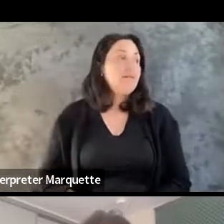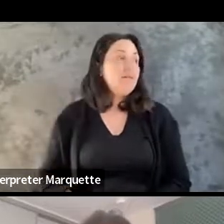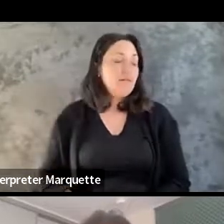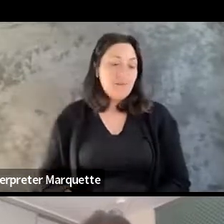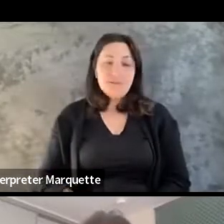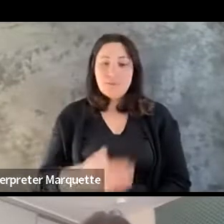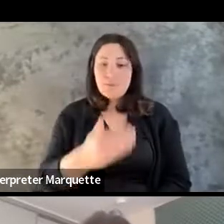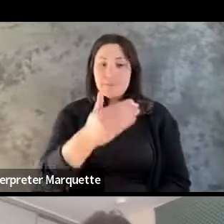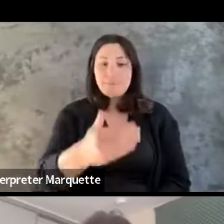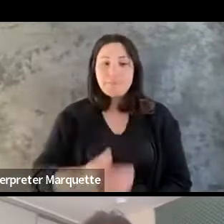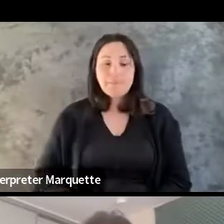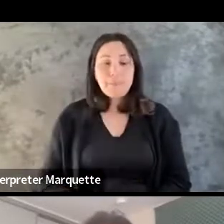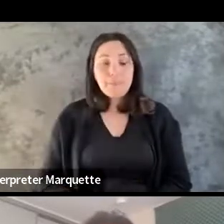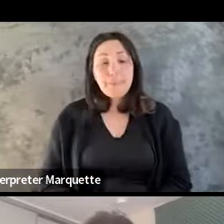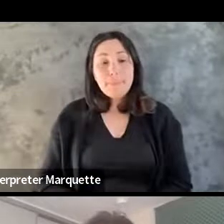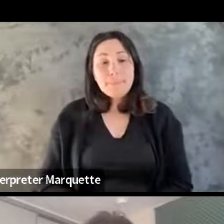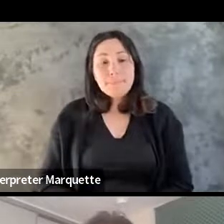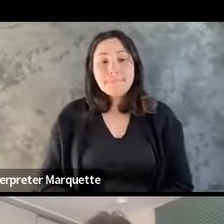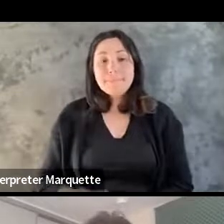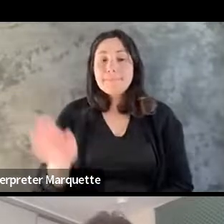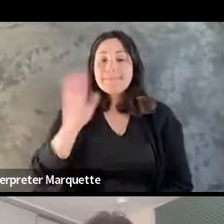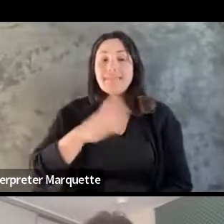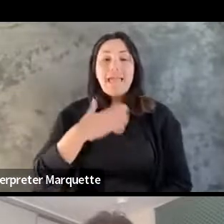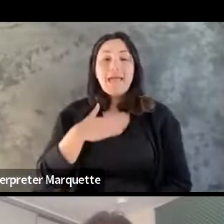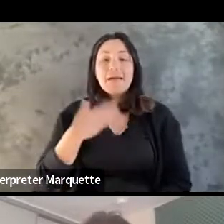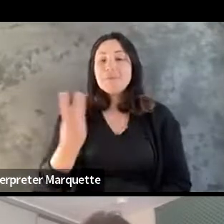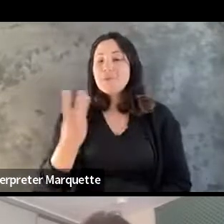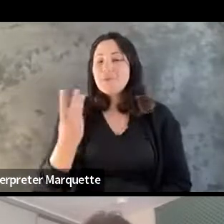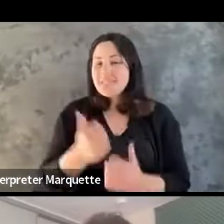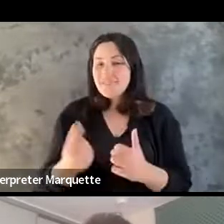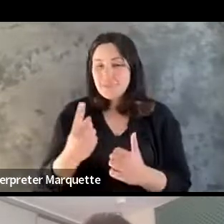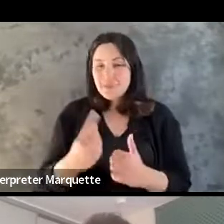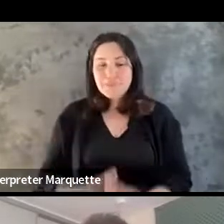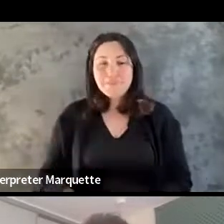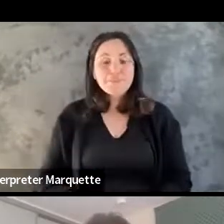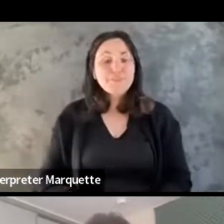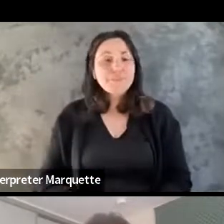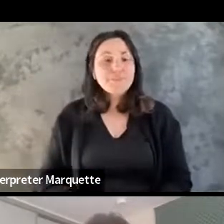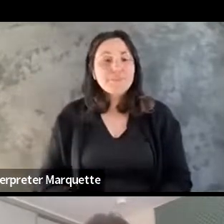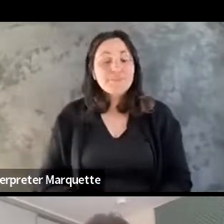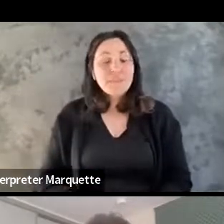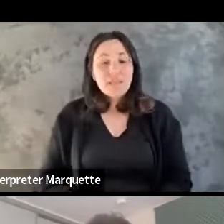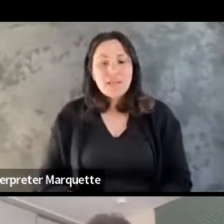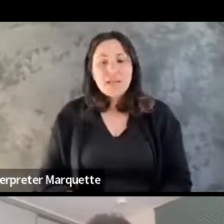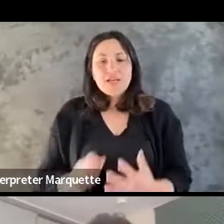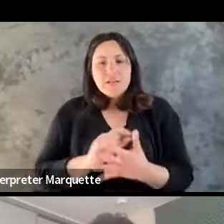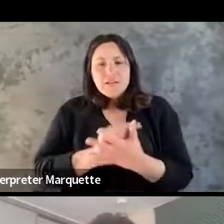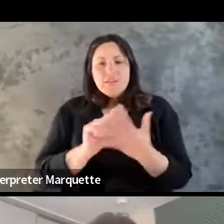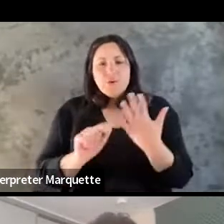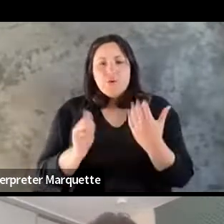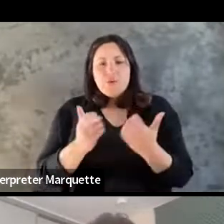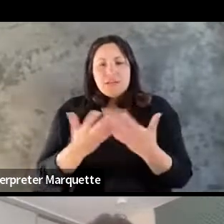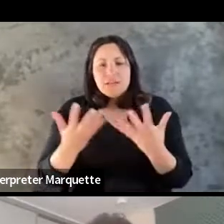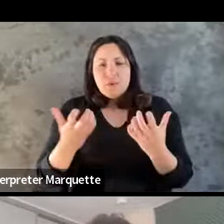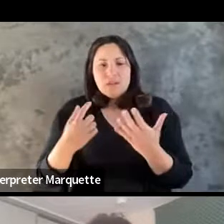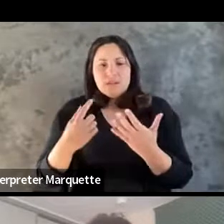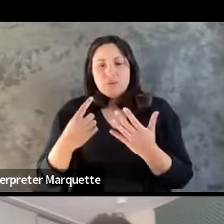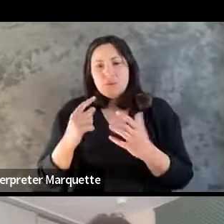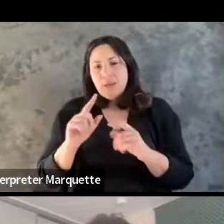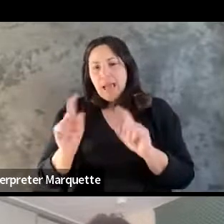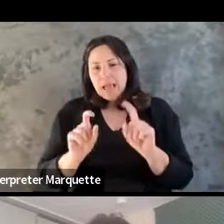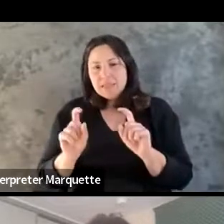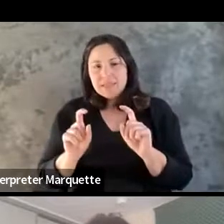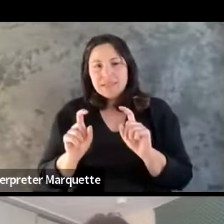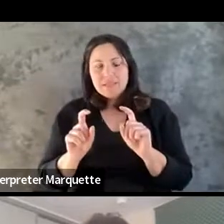Okay, go ahead, Matt. Hey, happy Wednesday, everybody. So I have a couple of things I want to talk about or ask about